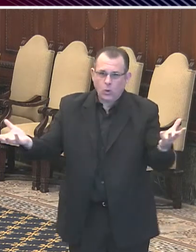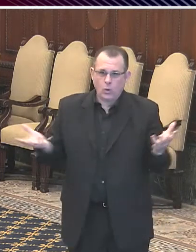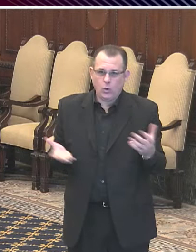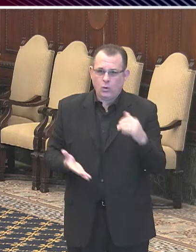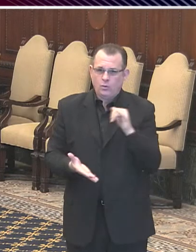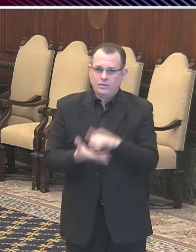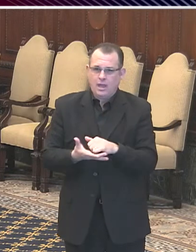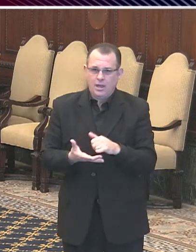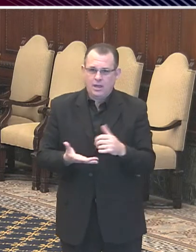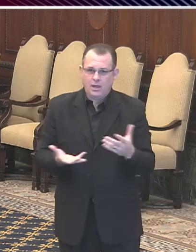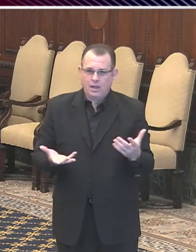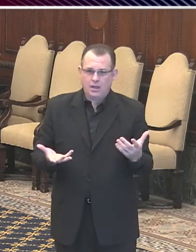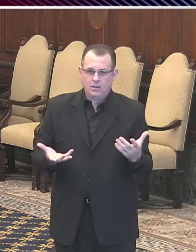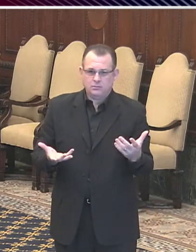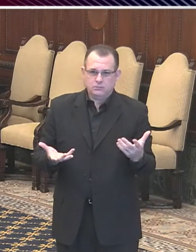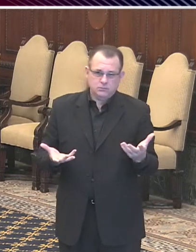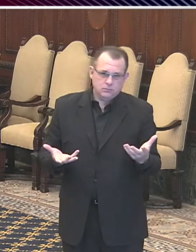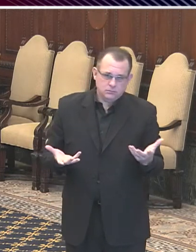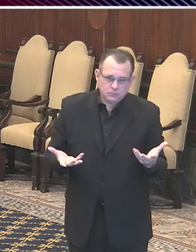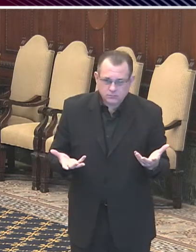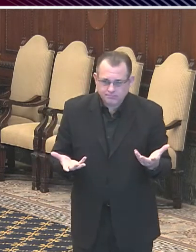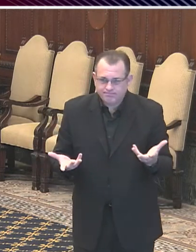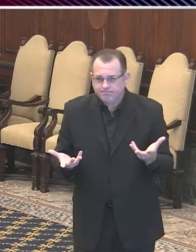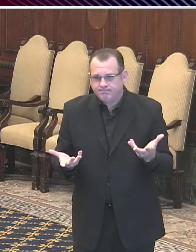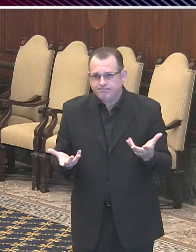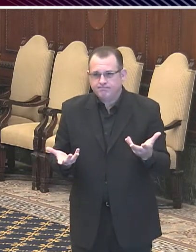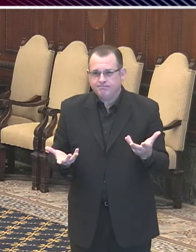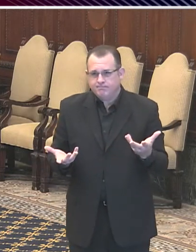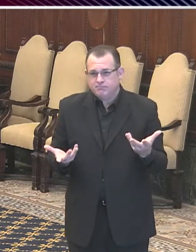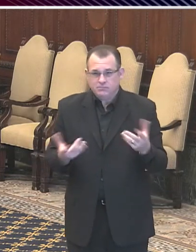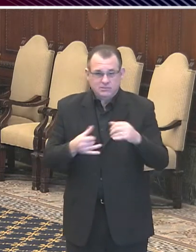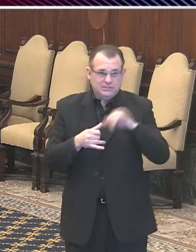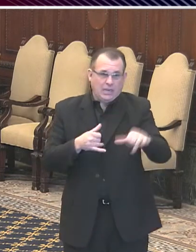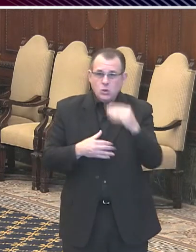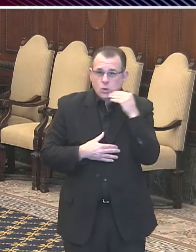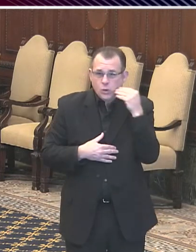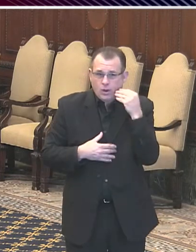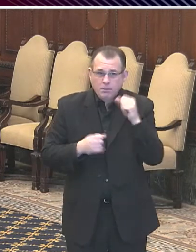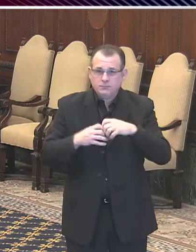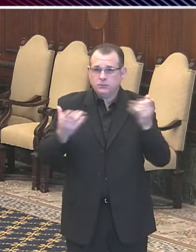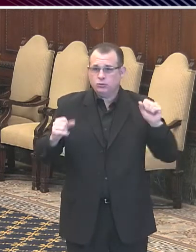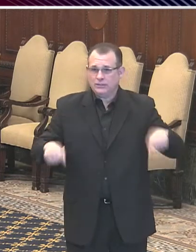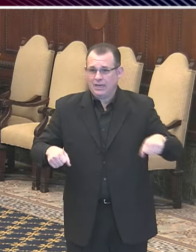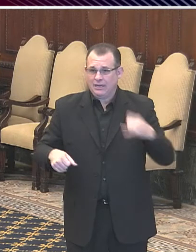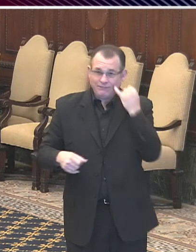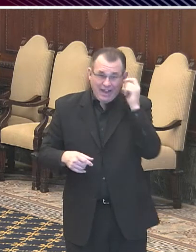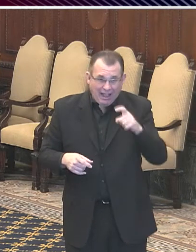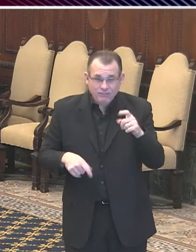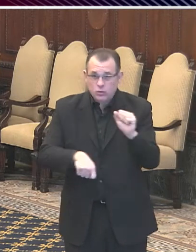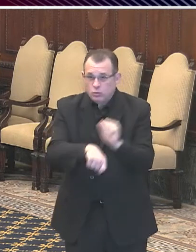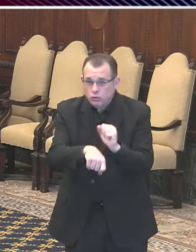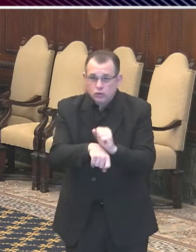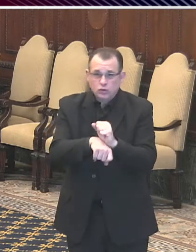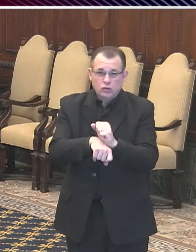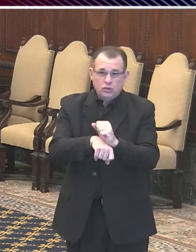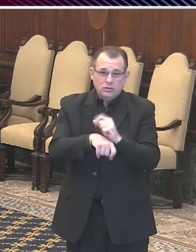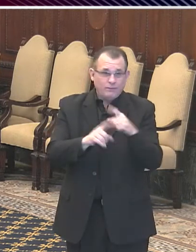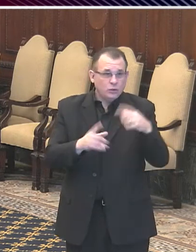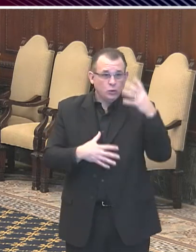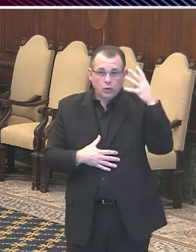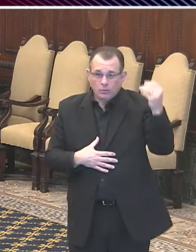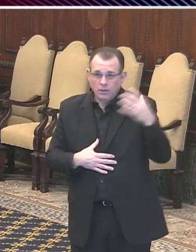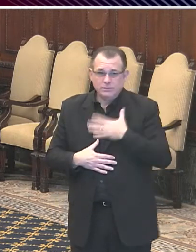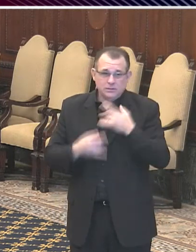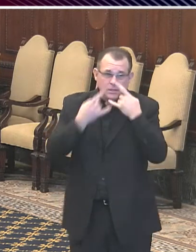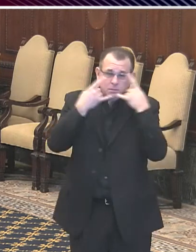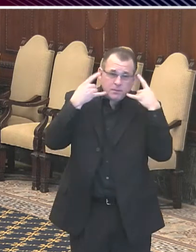Centers for Disease Control, which basically say stay home as much as possible. If you have to work, and then when you're around other people, you should be wearing a mask.